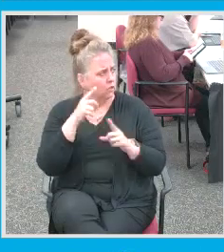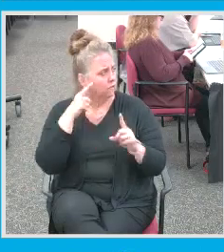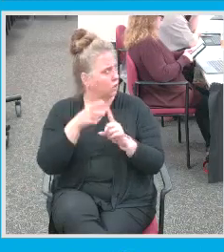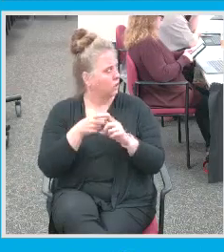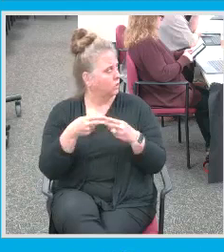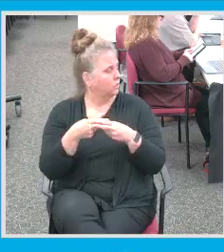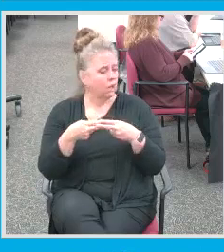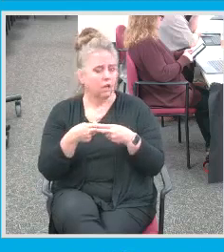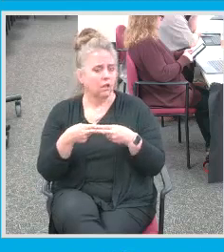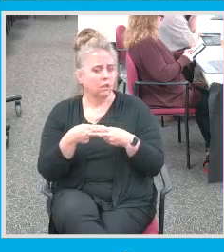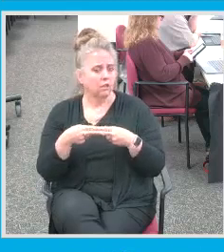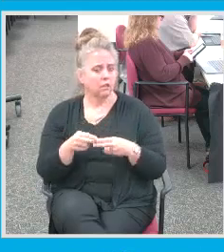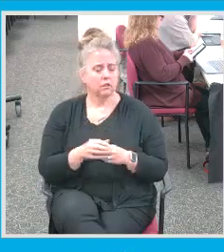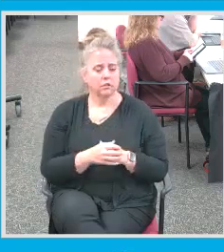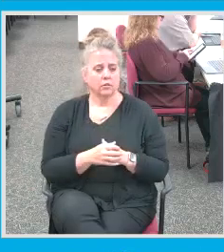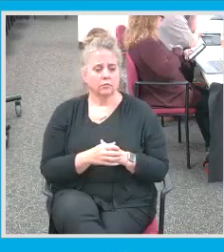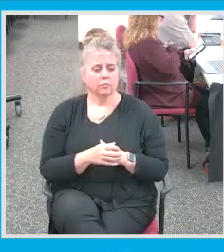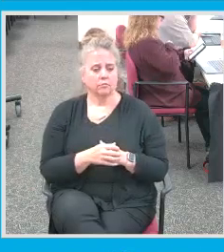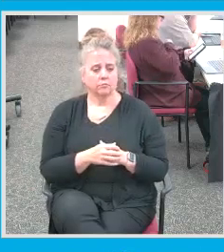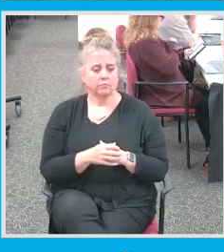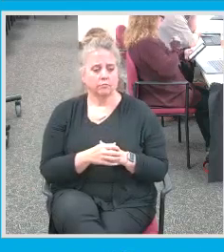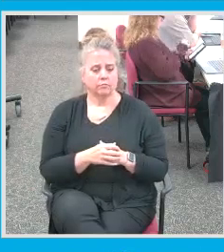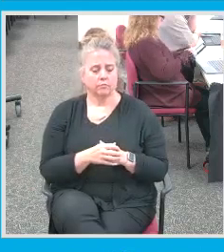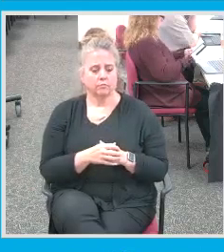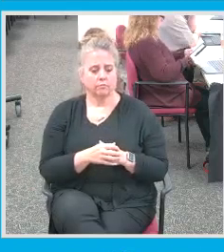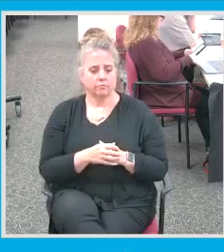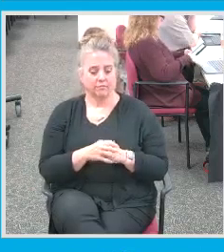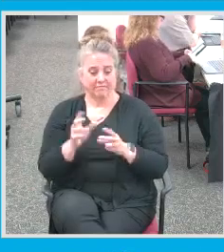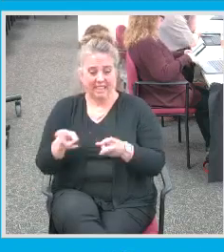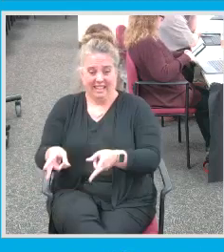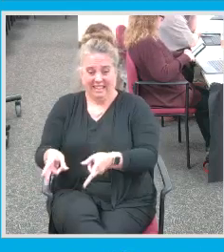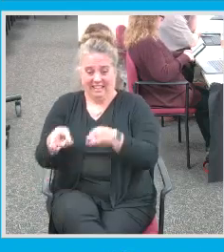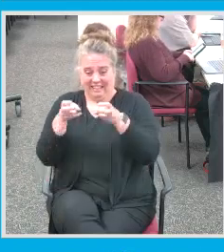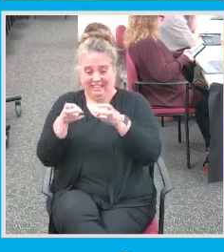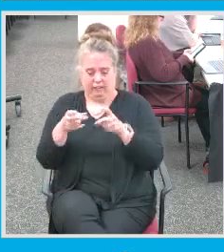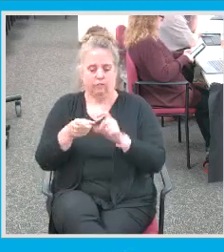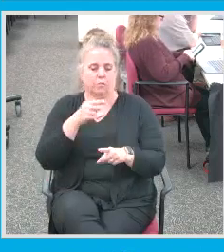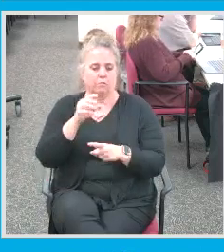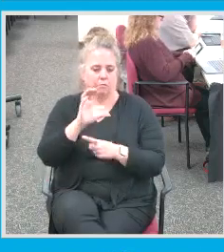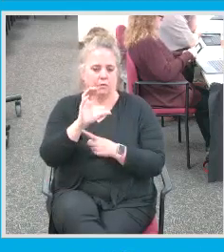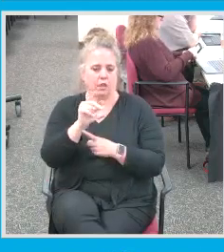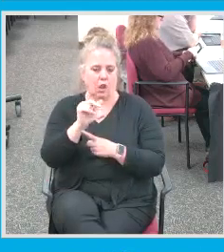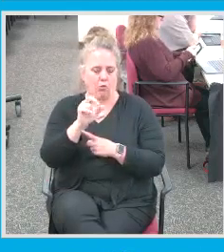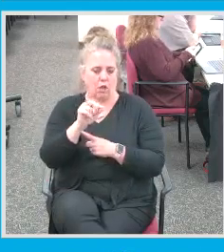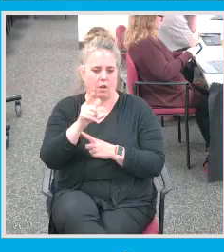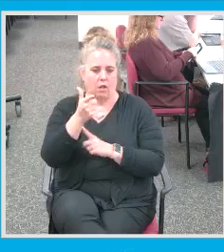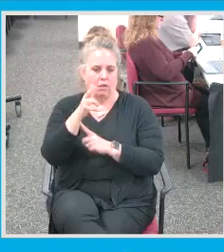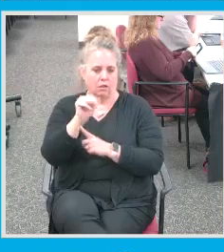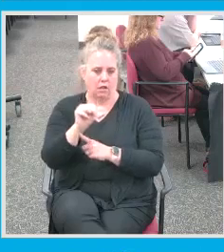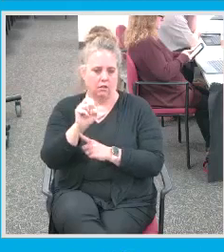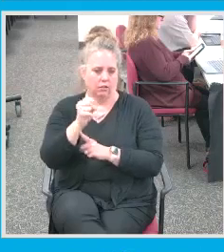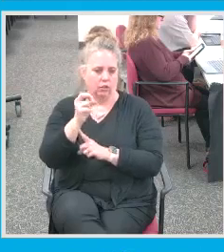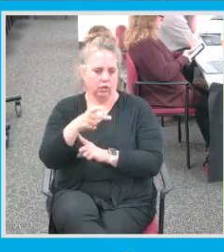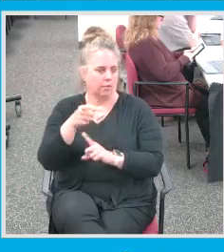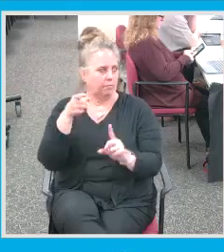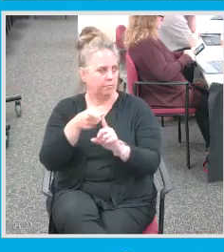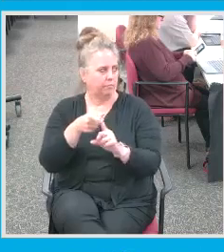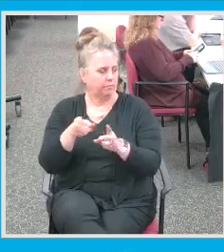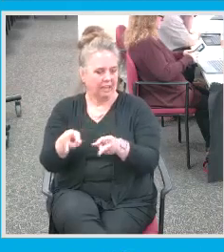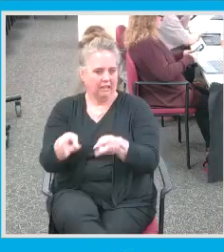of our, the Colorado Gun Shop materials. And so I just like to use